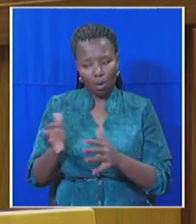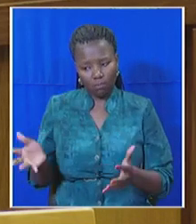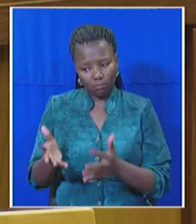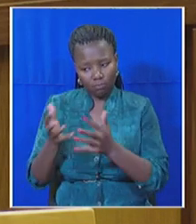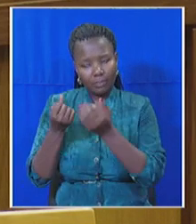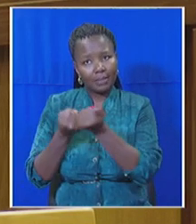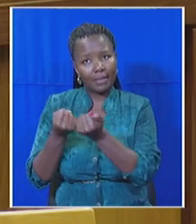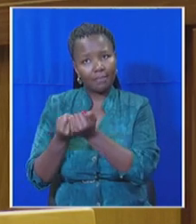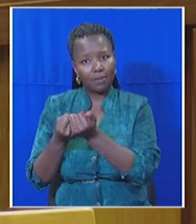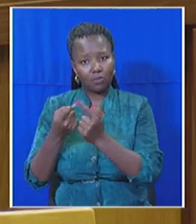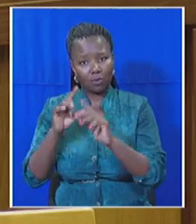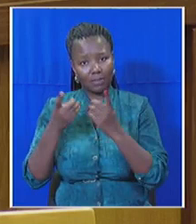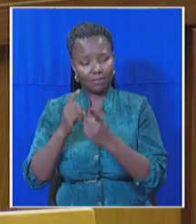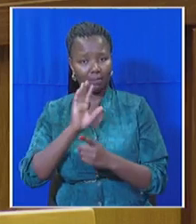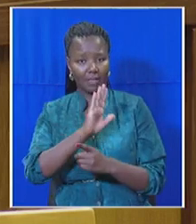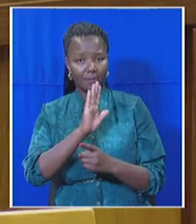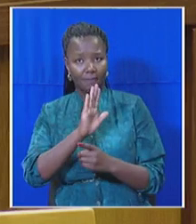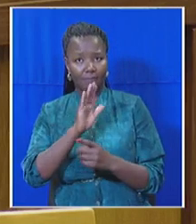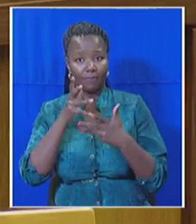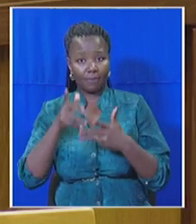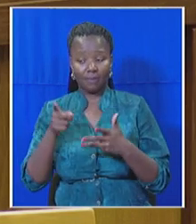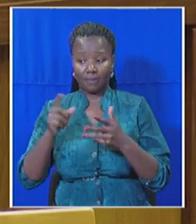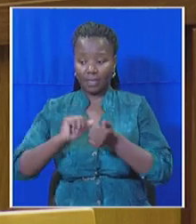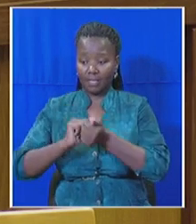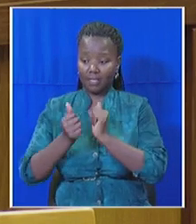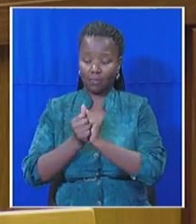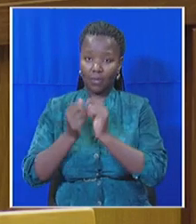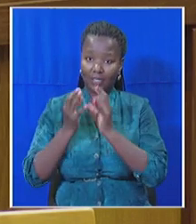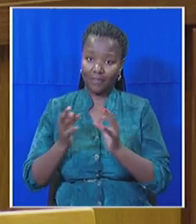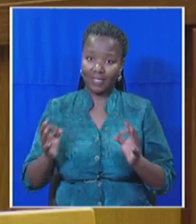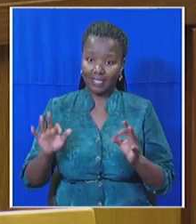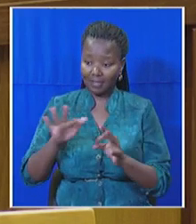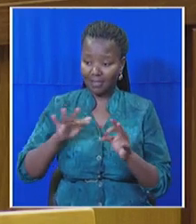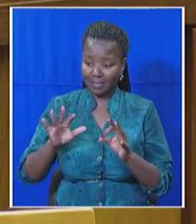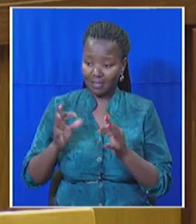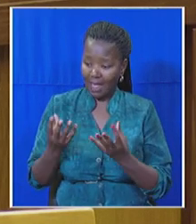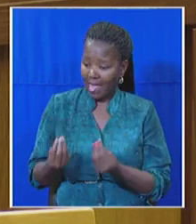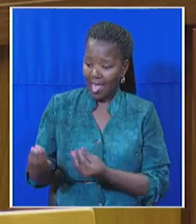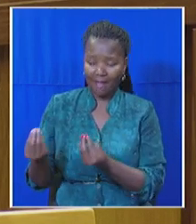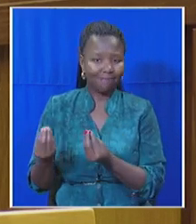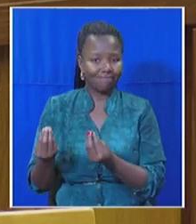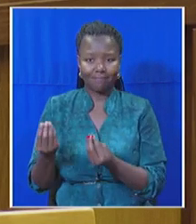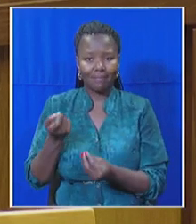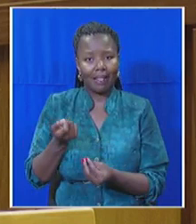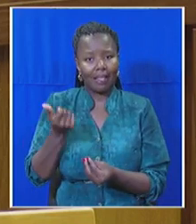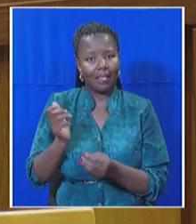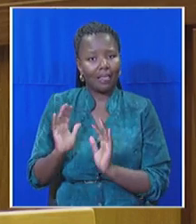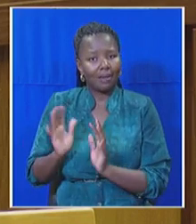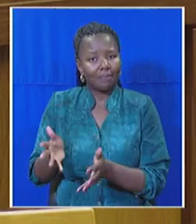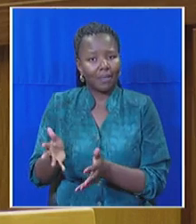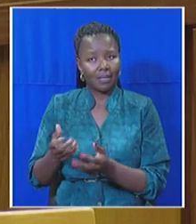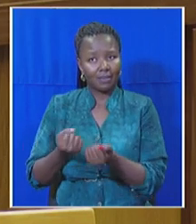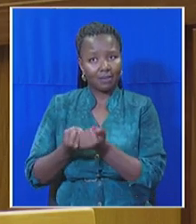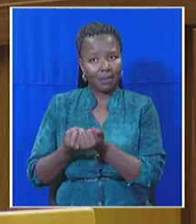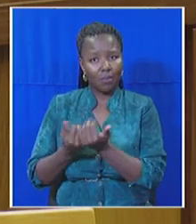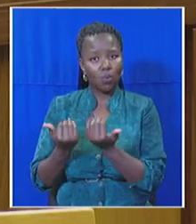the department. These sports facilities where buildings are not maintained, and there is little done by the department of assisting the schools